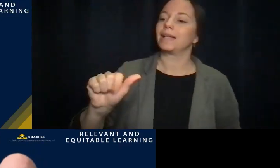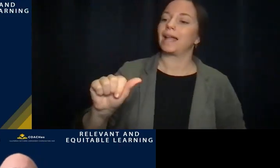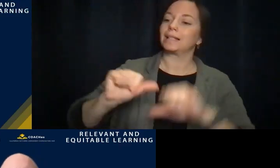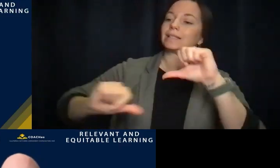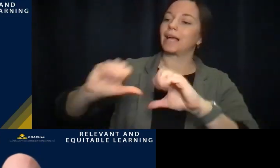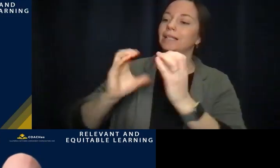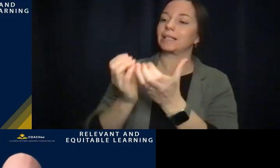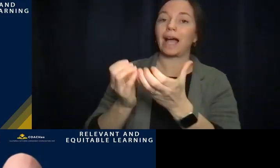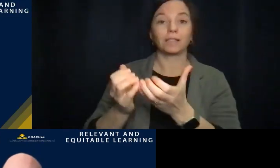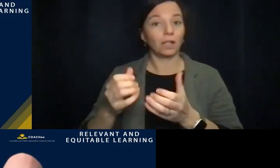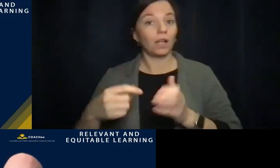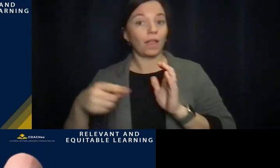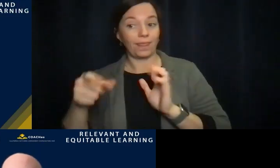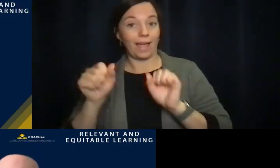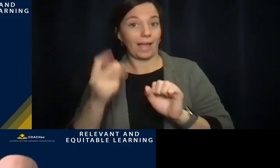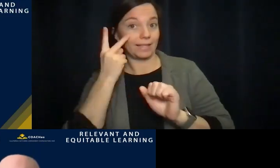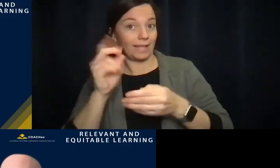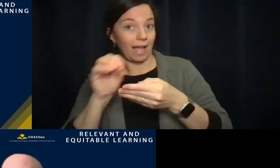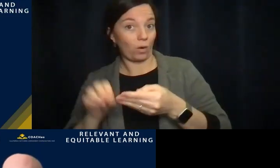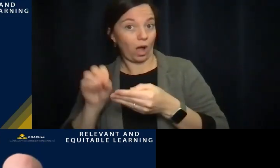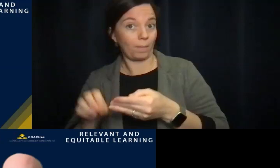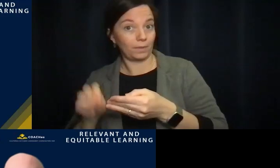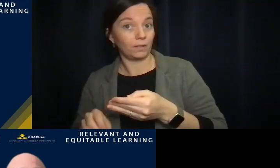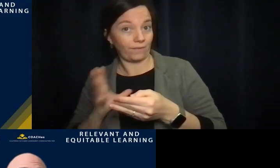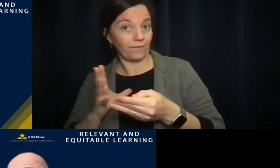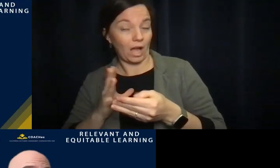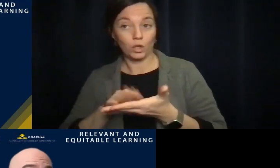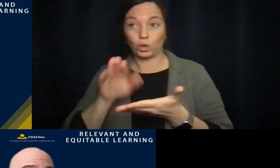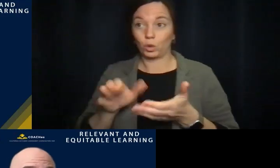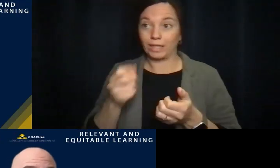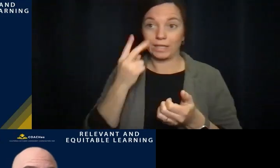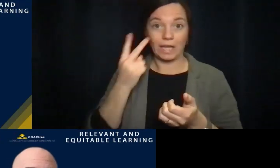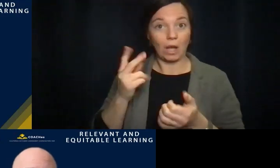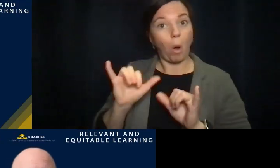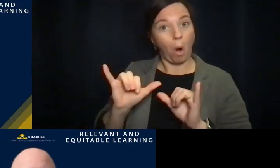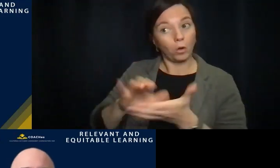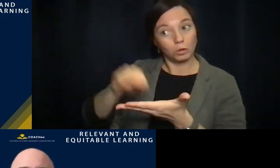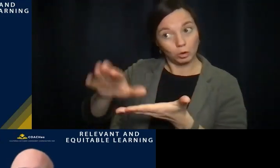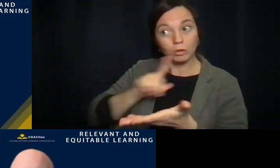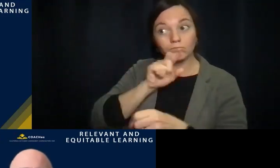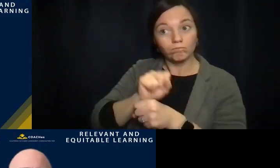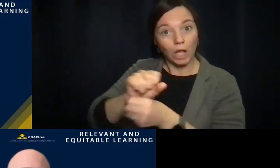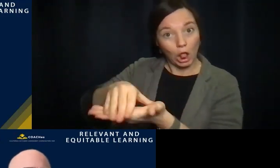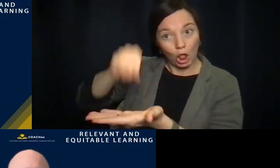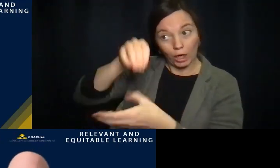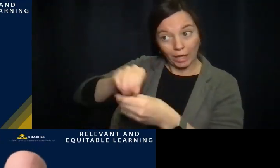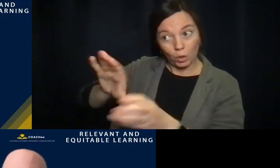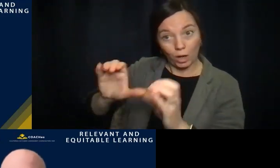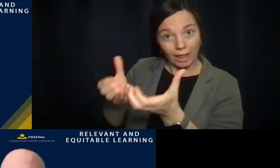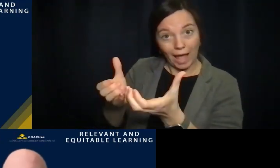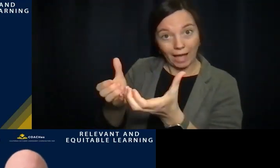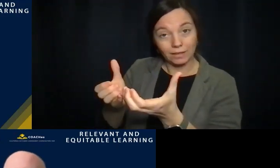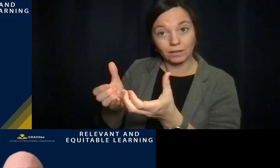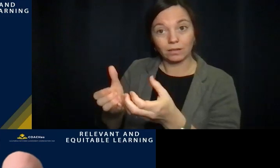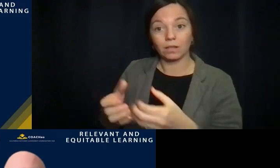outcomes that are occurring. You know, could a student then say, wow, it looks like students are learning in this class, in your class, or and maybe in